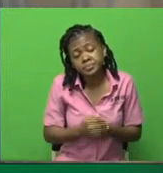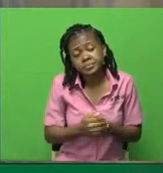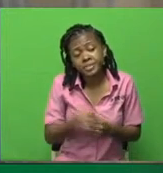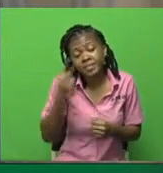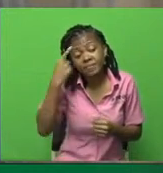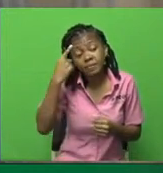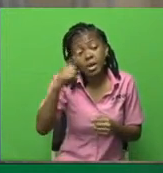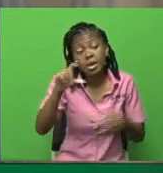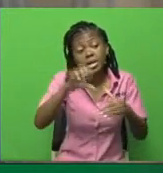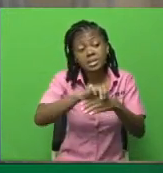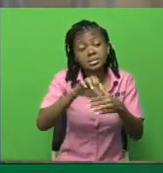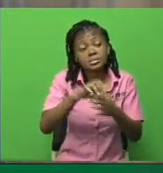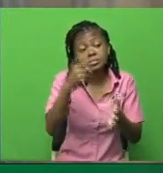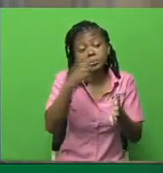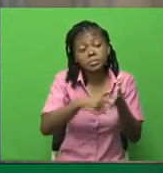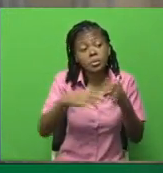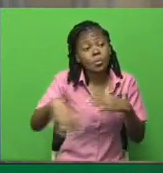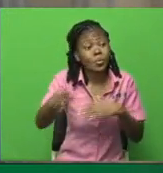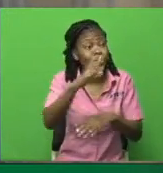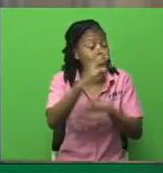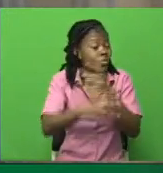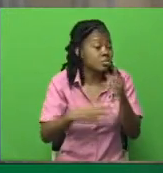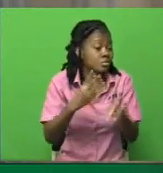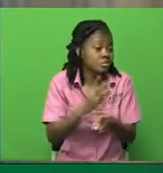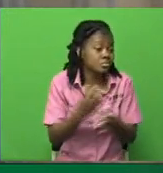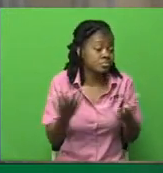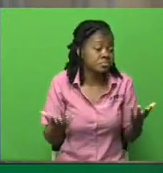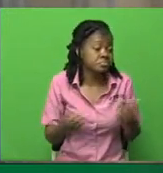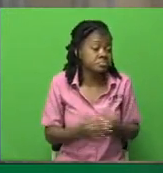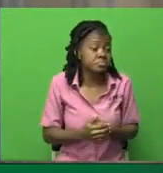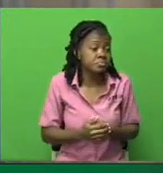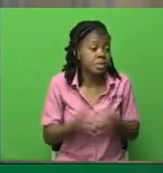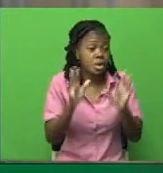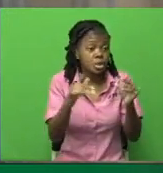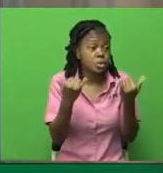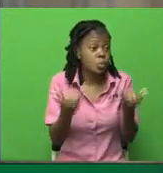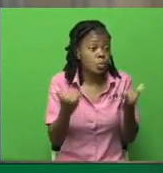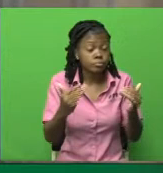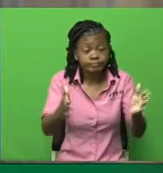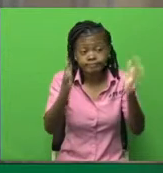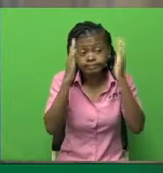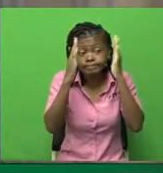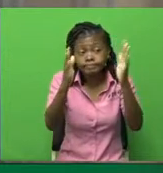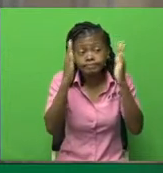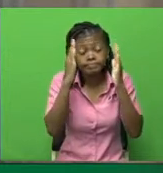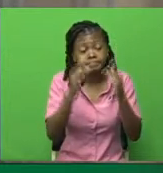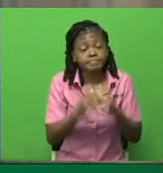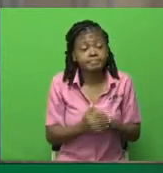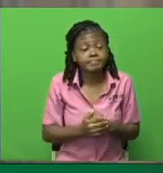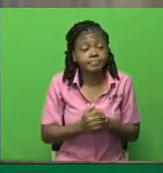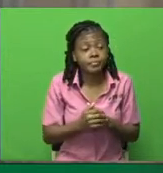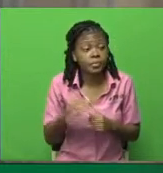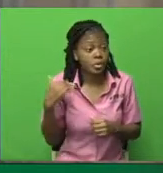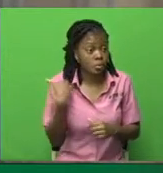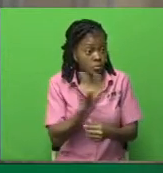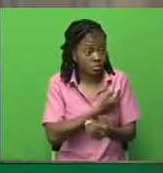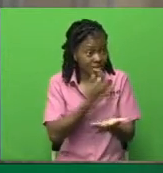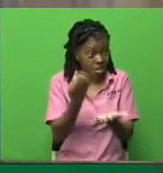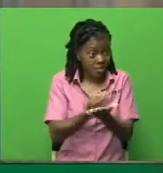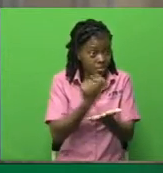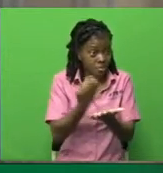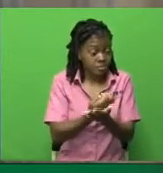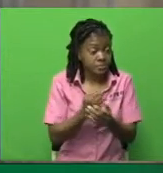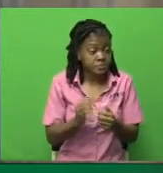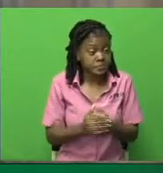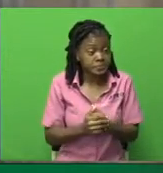fossil fuels in the world's economy I turn now to the state of the economy now this is a very important aspect